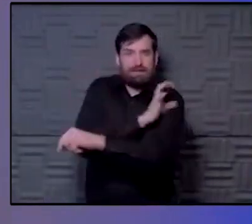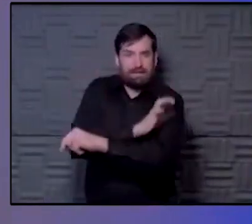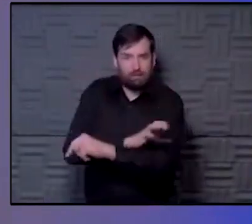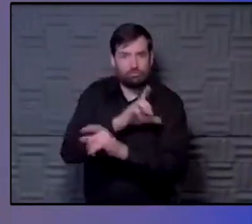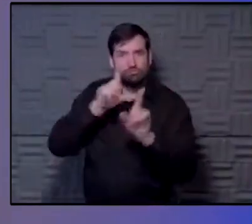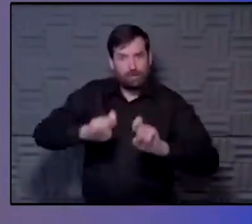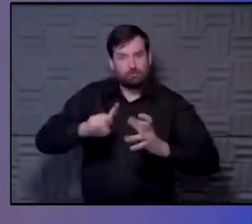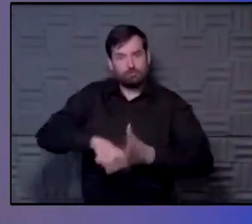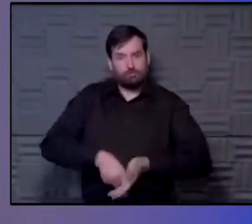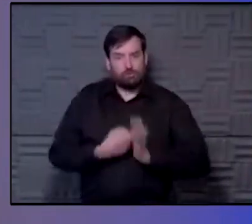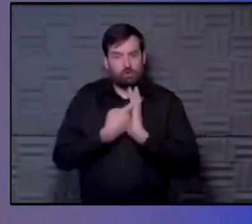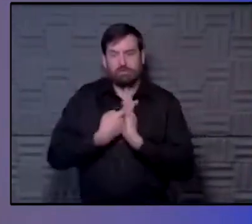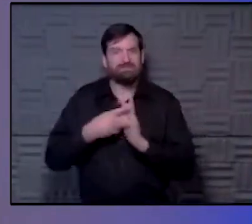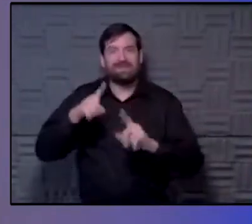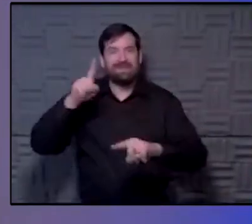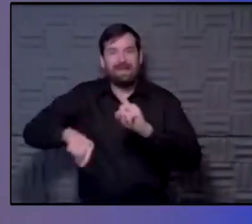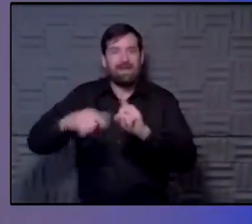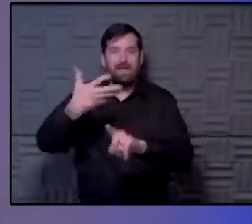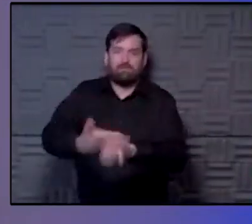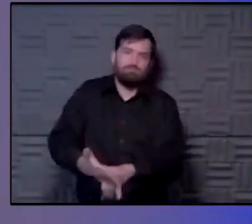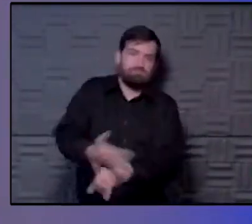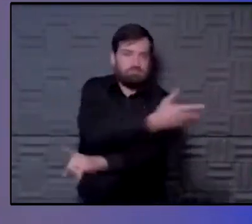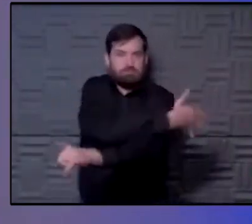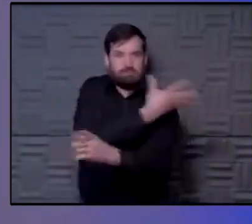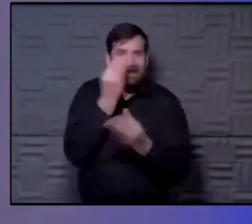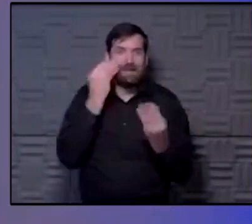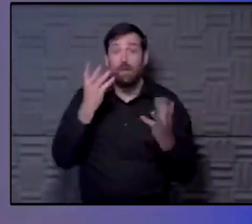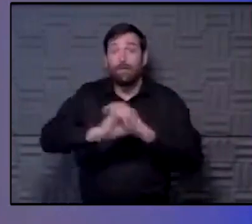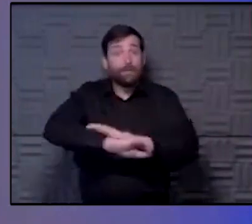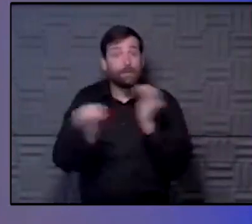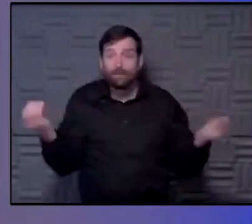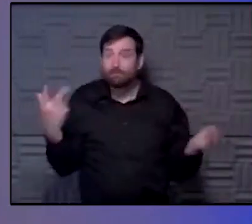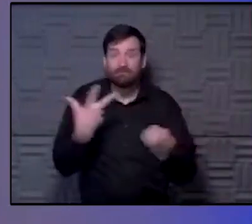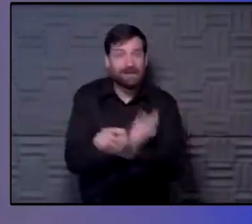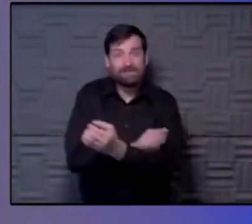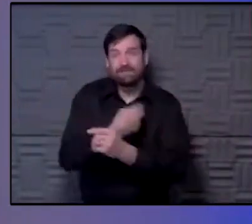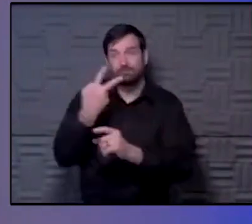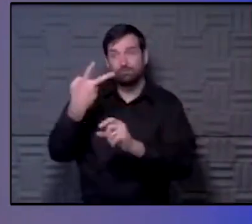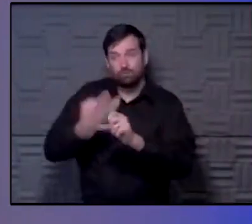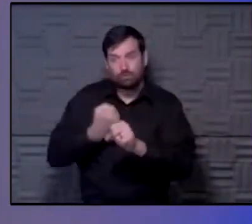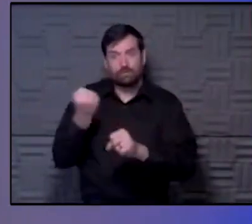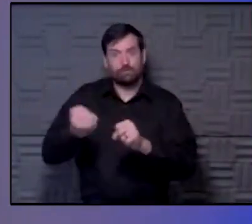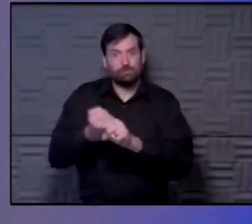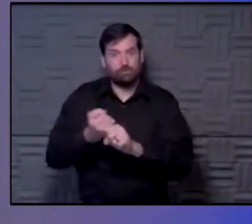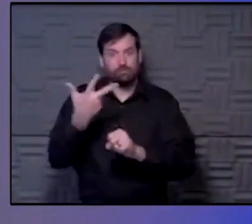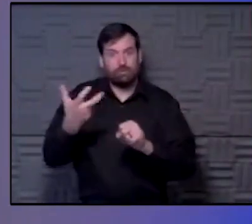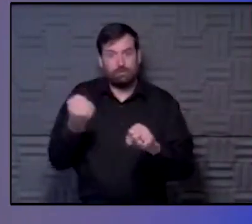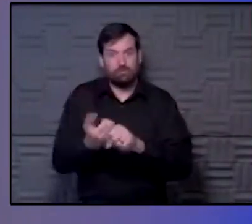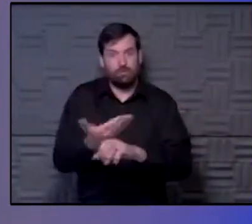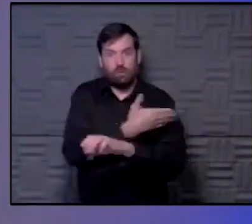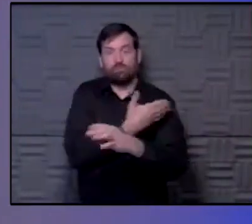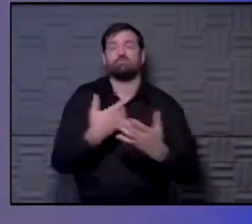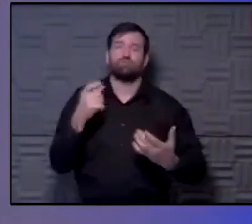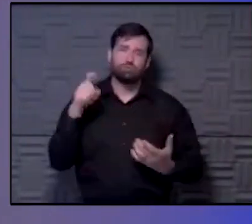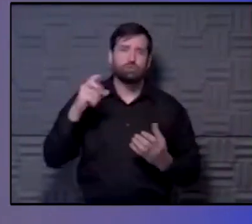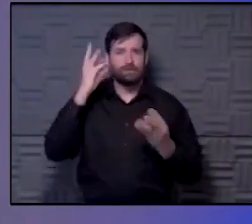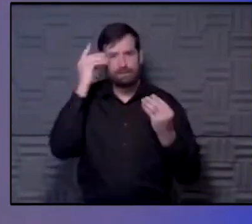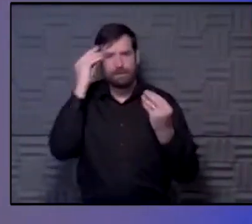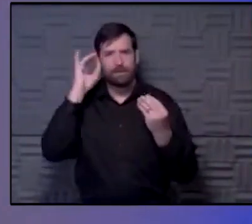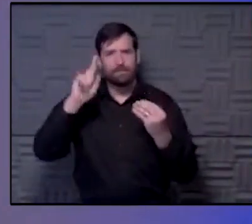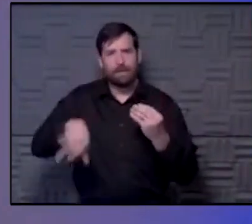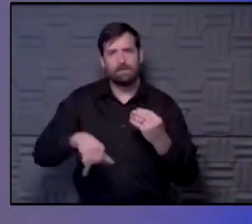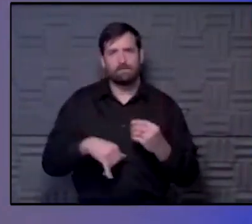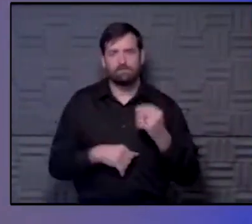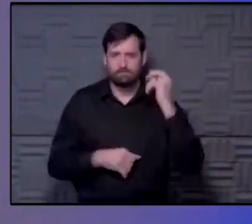data any longer than that because there just isn't anybody that got the vaccine 2 or 3 years ago. So, but yeah, we should be thinking about that and looking at that.